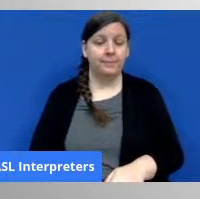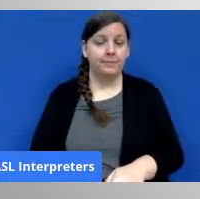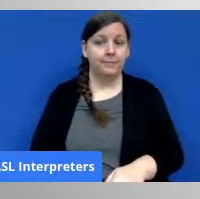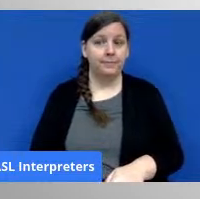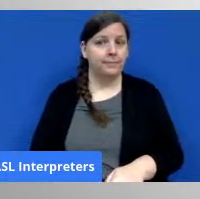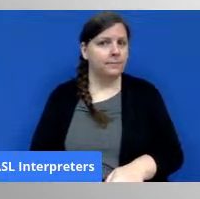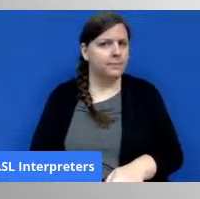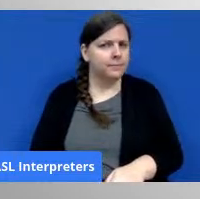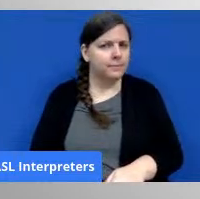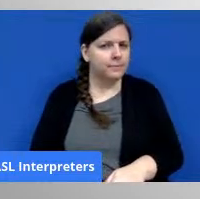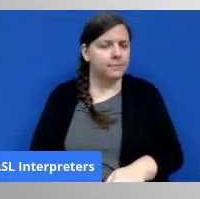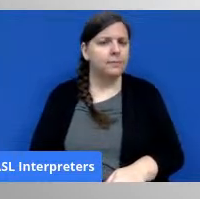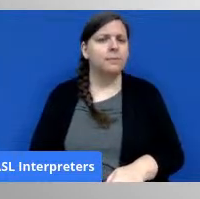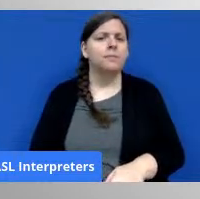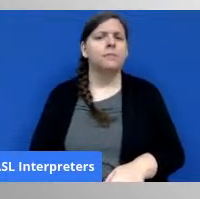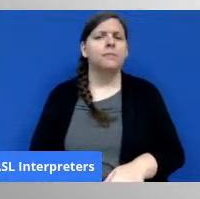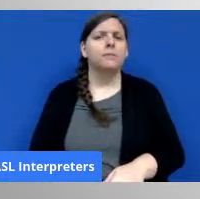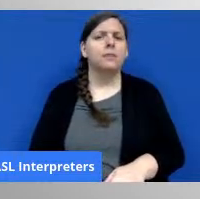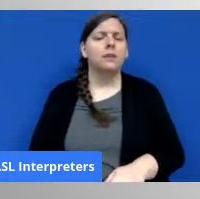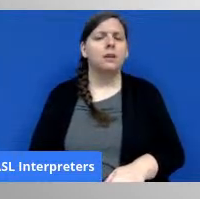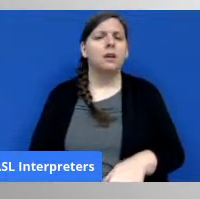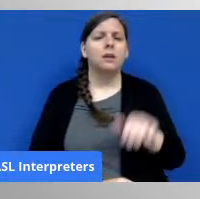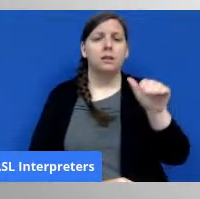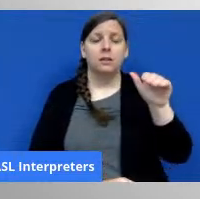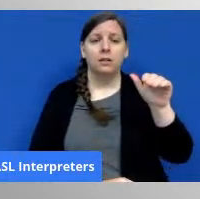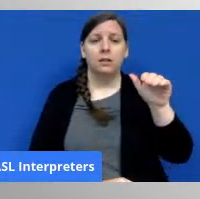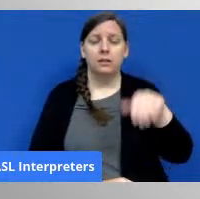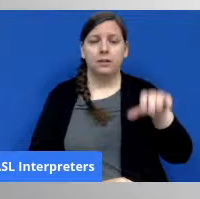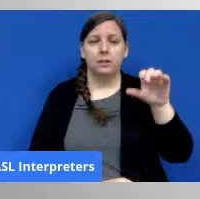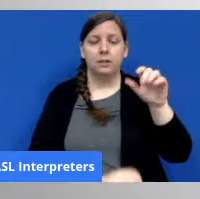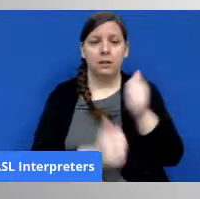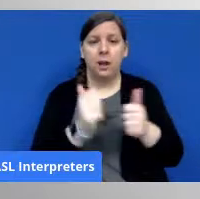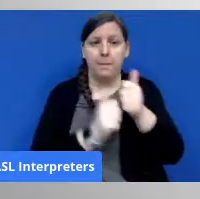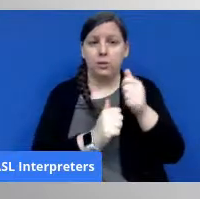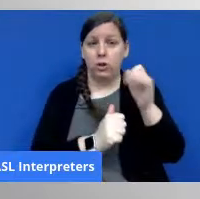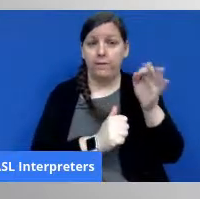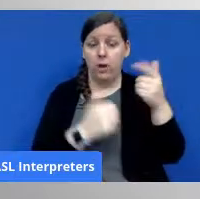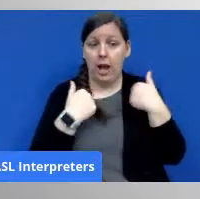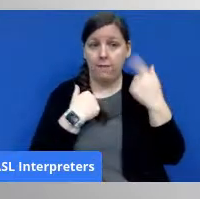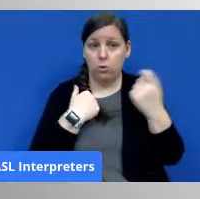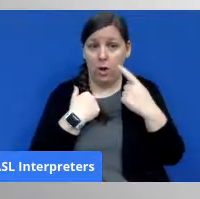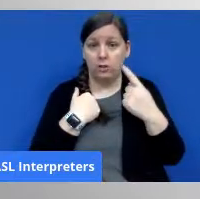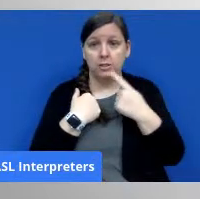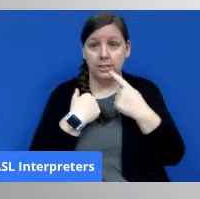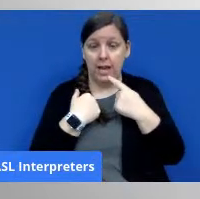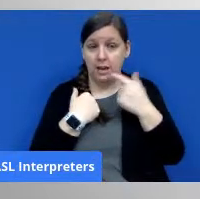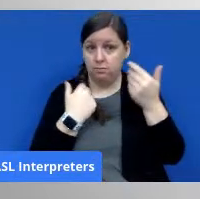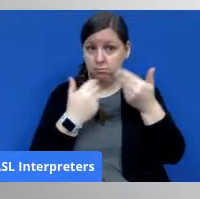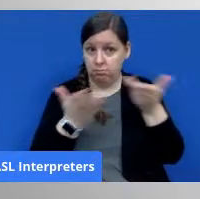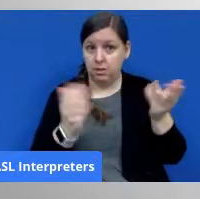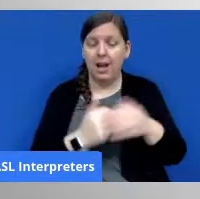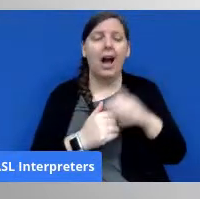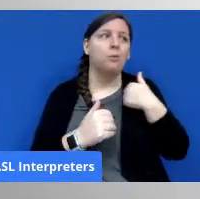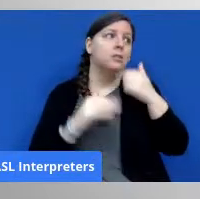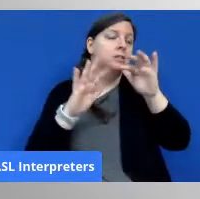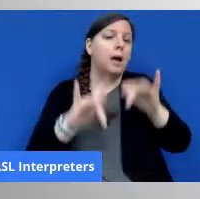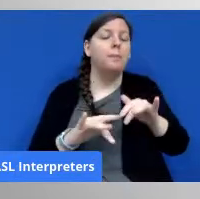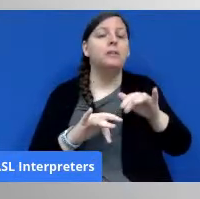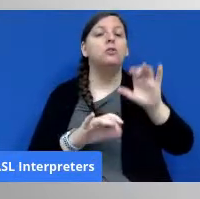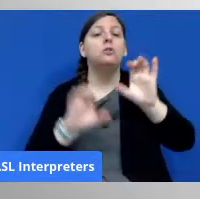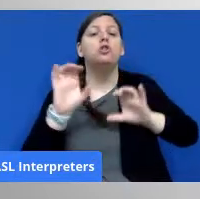Any questions? I said, Commissioner Link, I saw you unmuted yourself. So if you wanted to say yours out loud, that's fine. Yeah, I was just typing into the